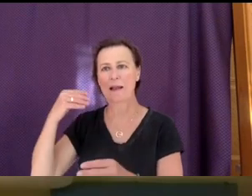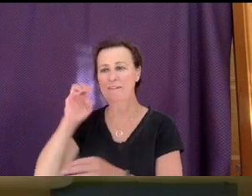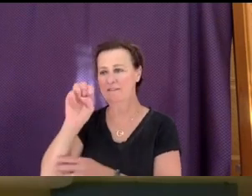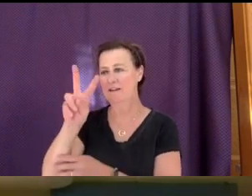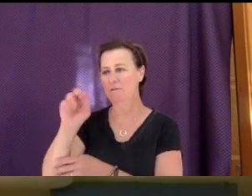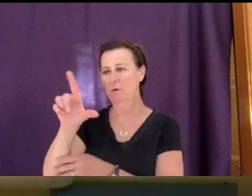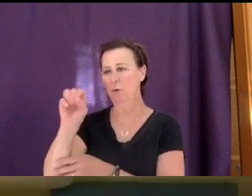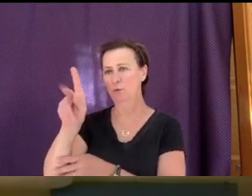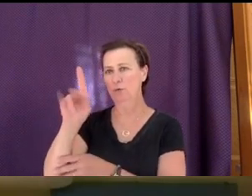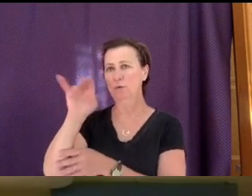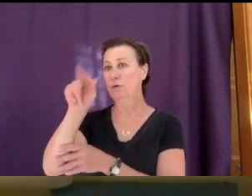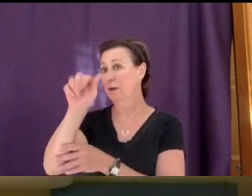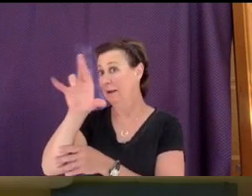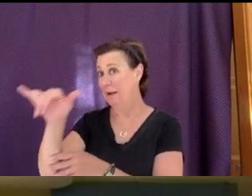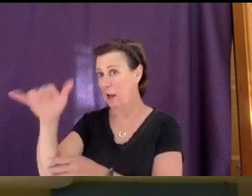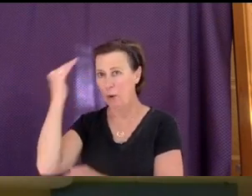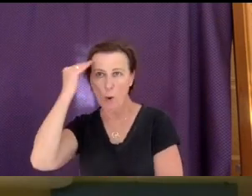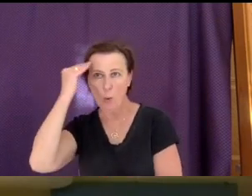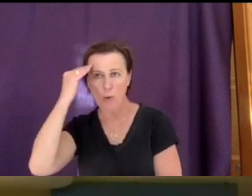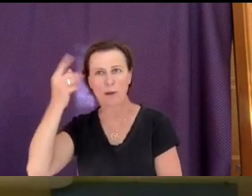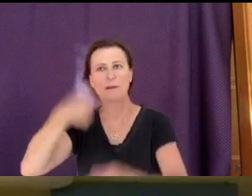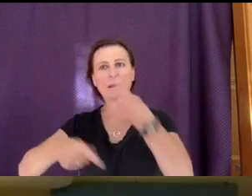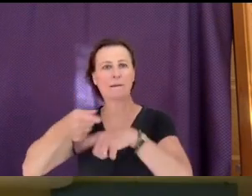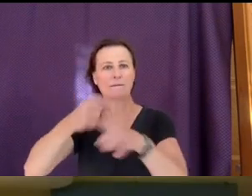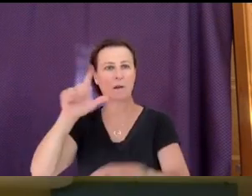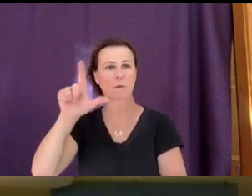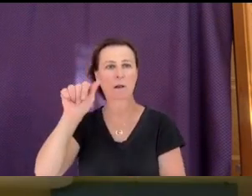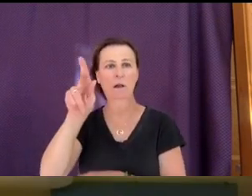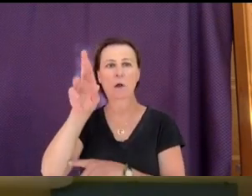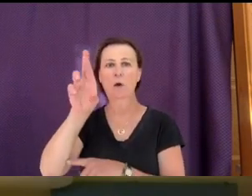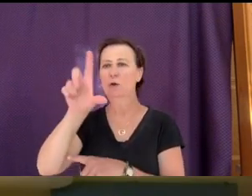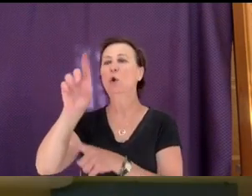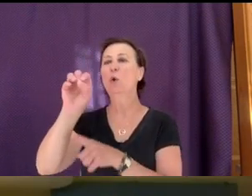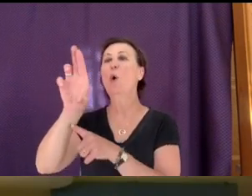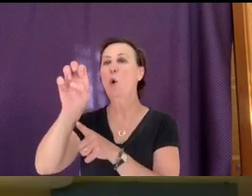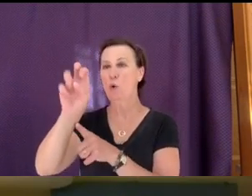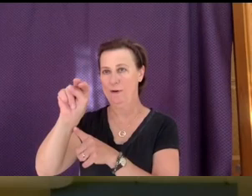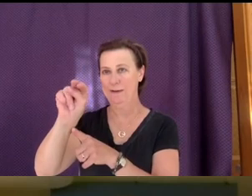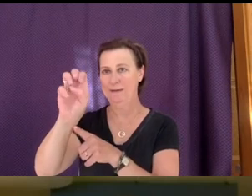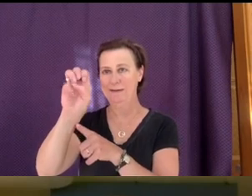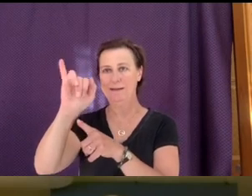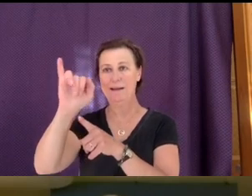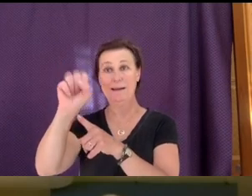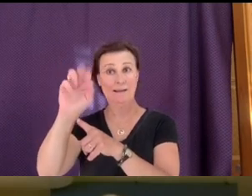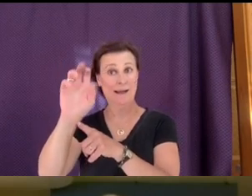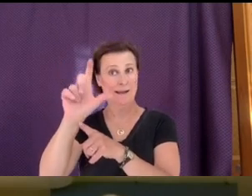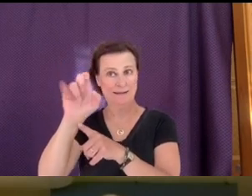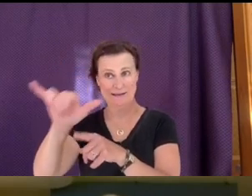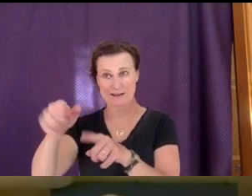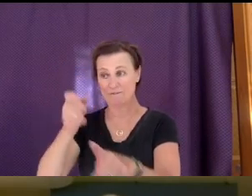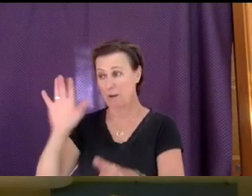come from Loren Eiseley. This is a collection of bits from his classic book,